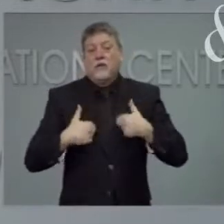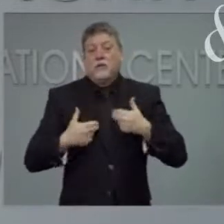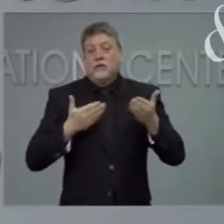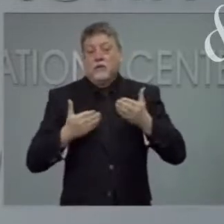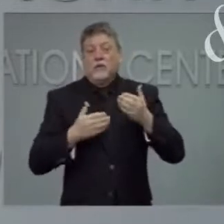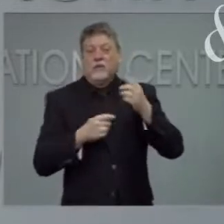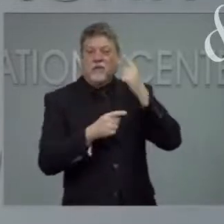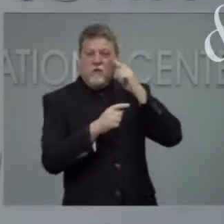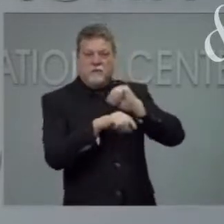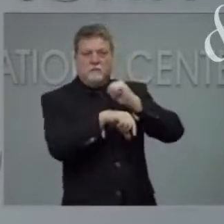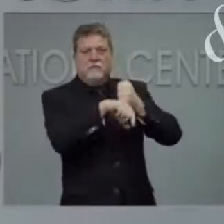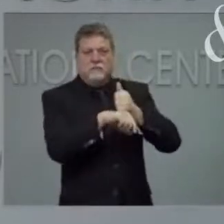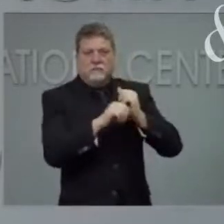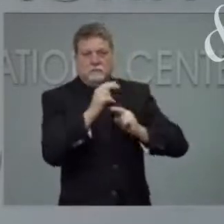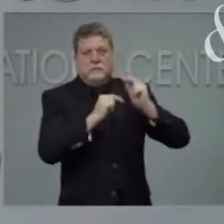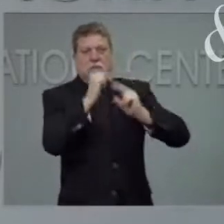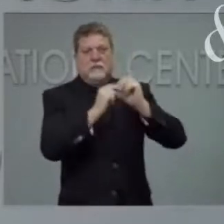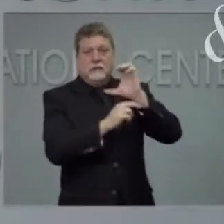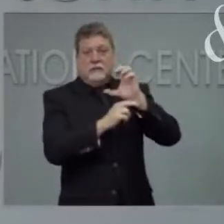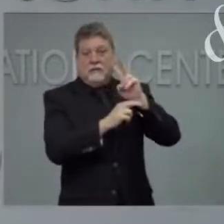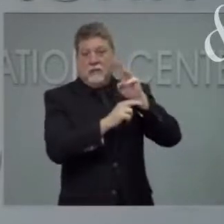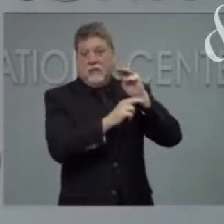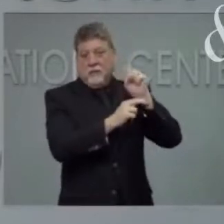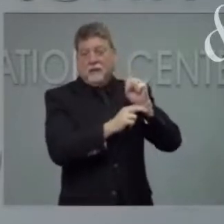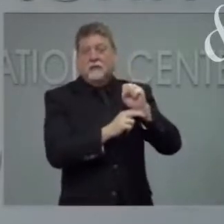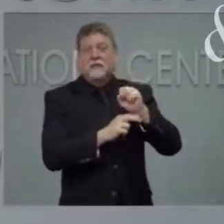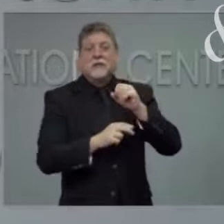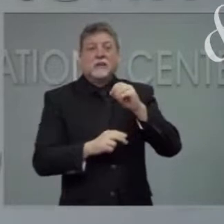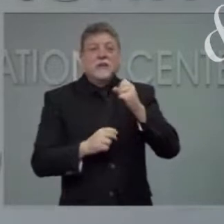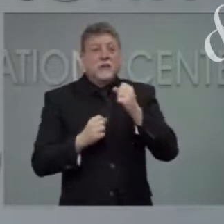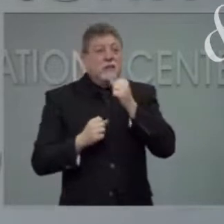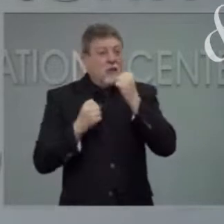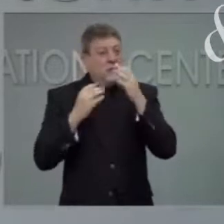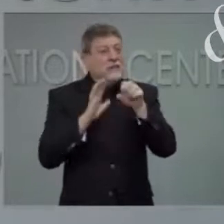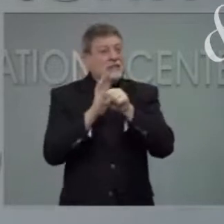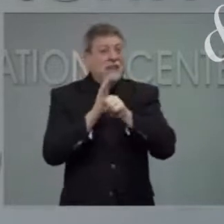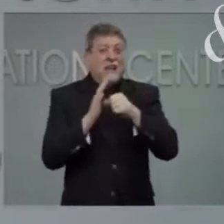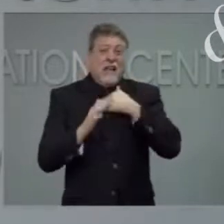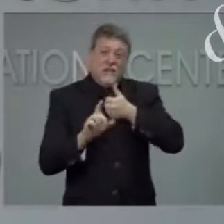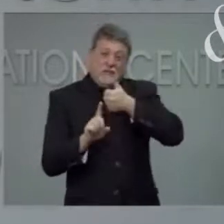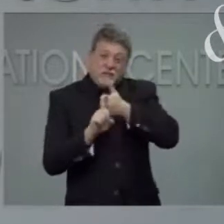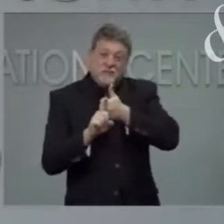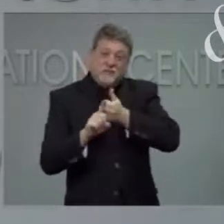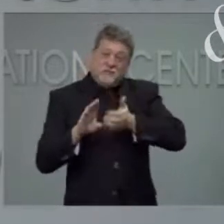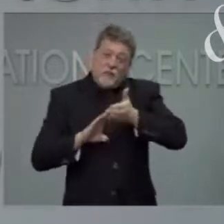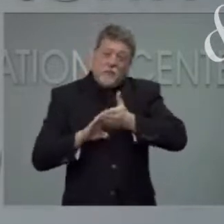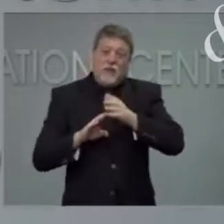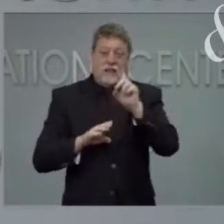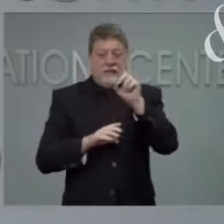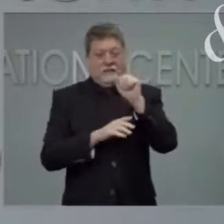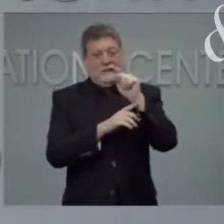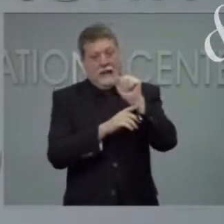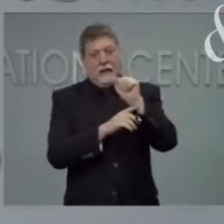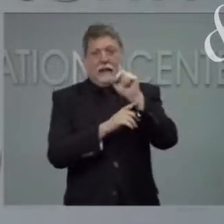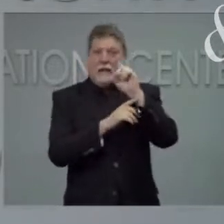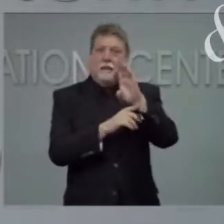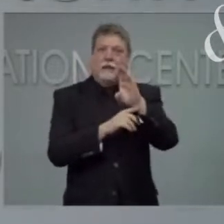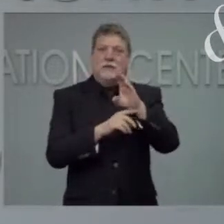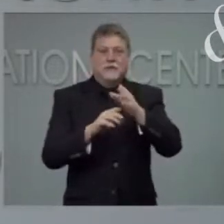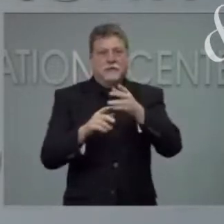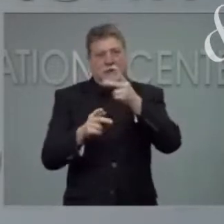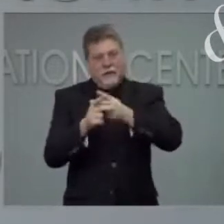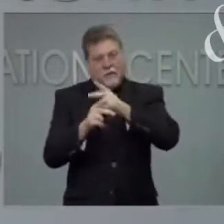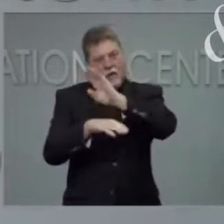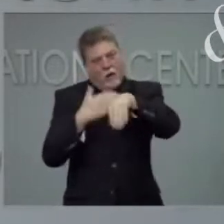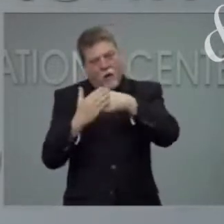CVMS. That's one of the few states that built our own data system from the ground up, which